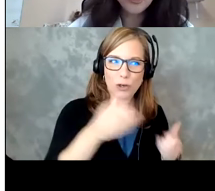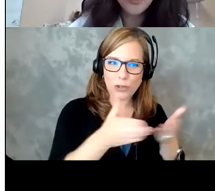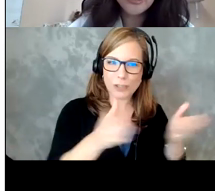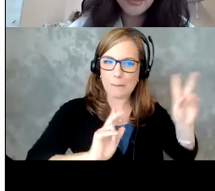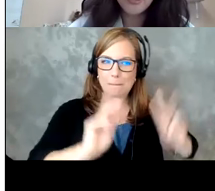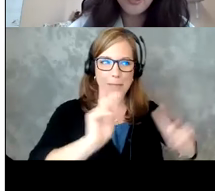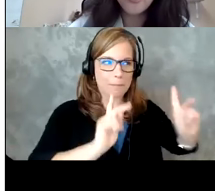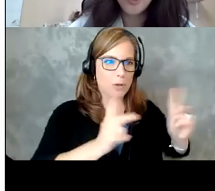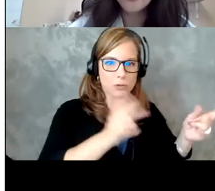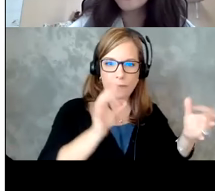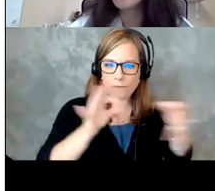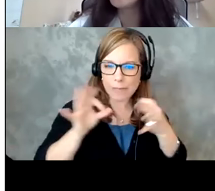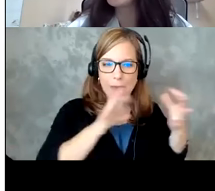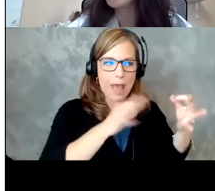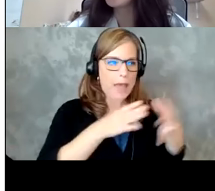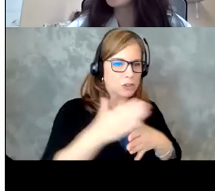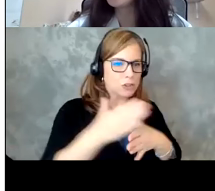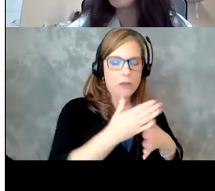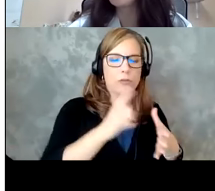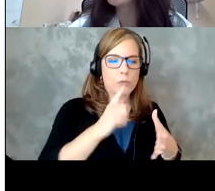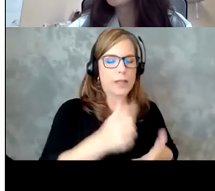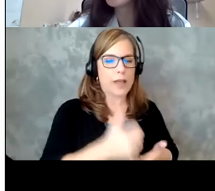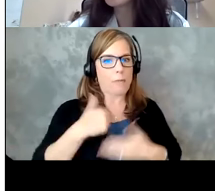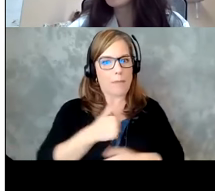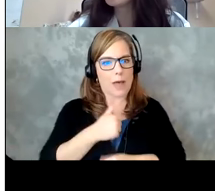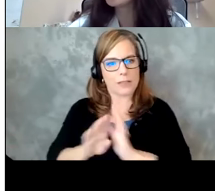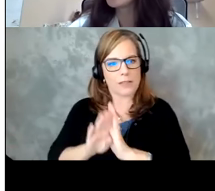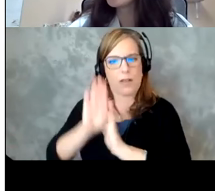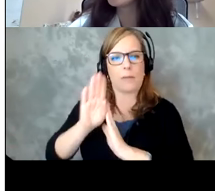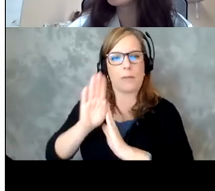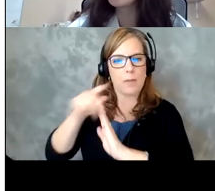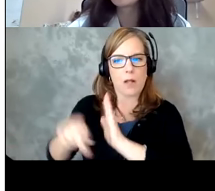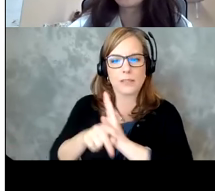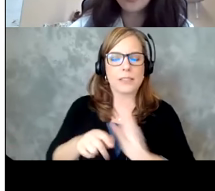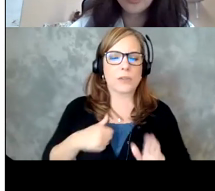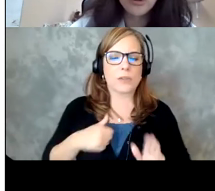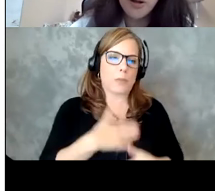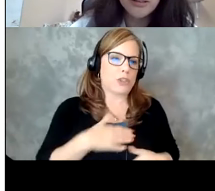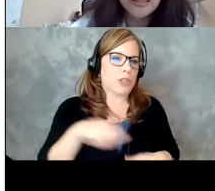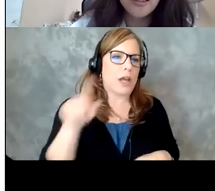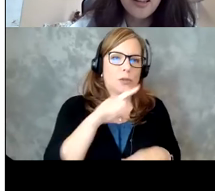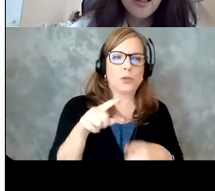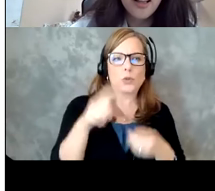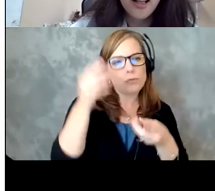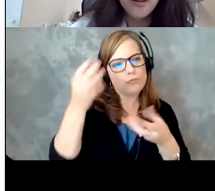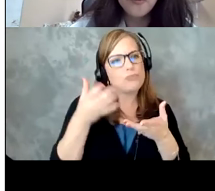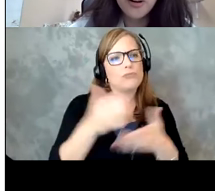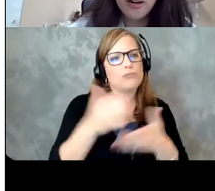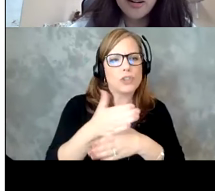policy. And I do want to take the opportunity to thank you all for sharing your experiences and expertise with us as we work through the